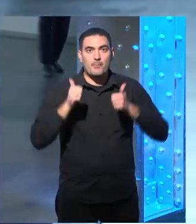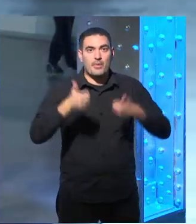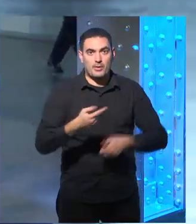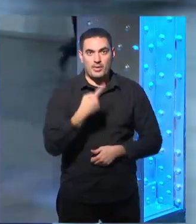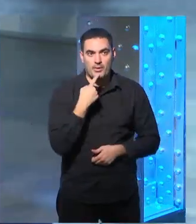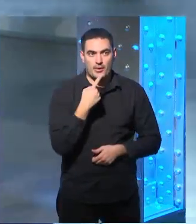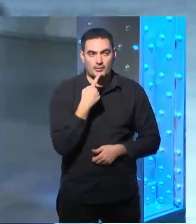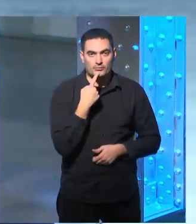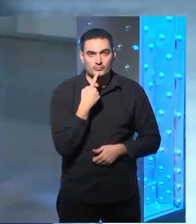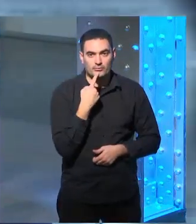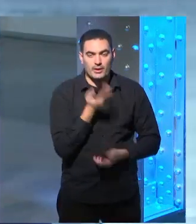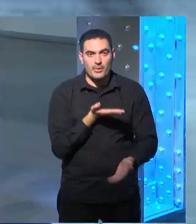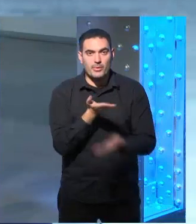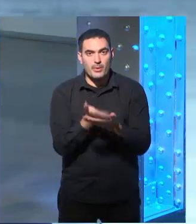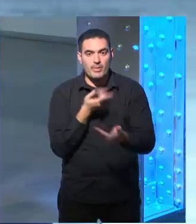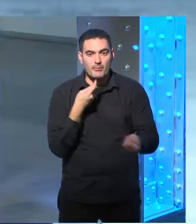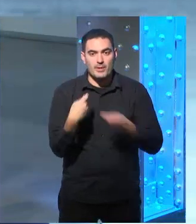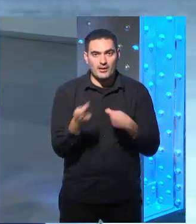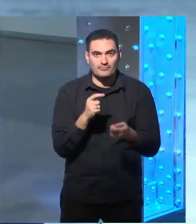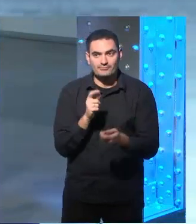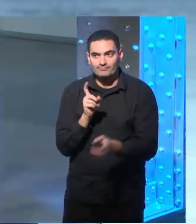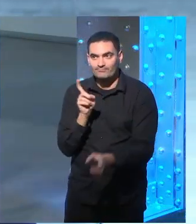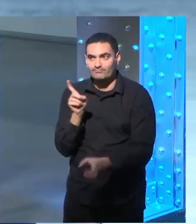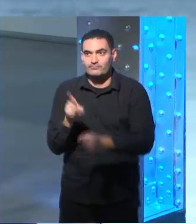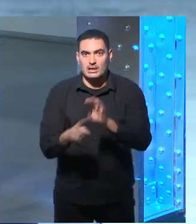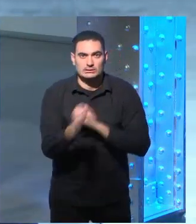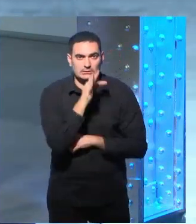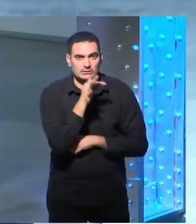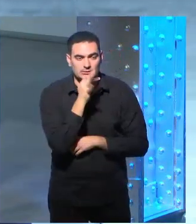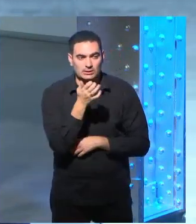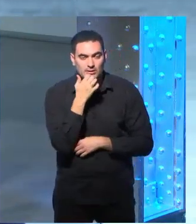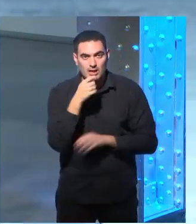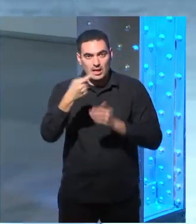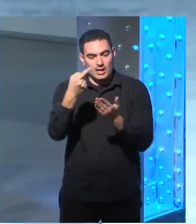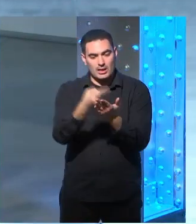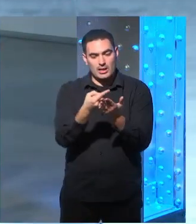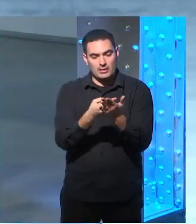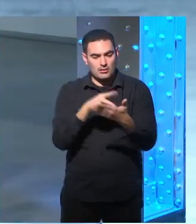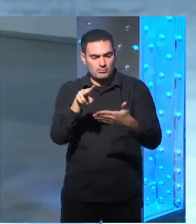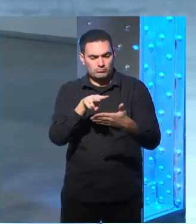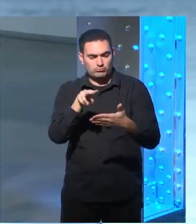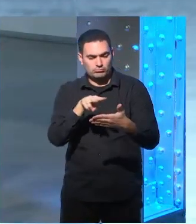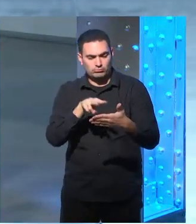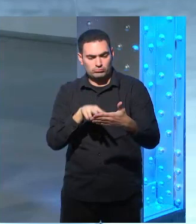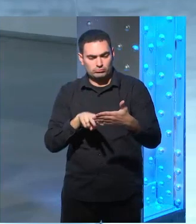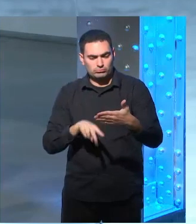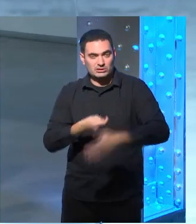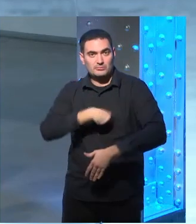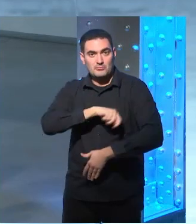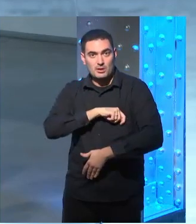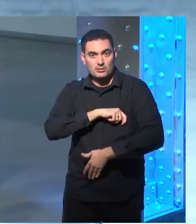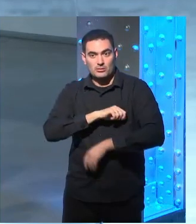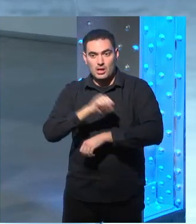beginning, we are not reaching the demand of the market in technical competences. If I look at